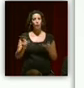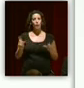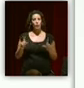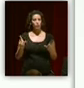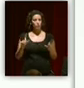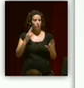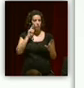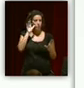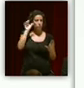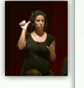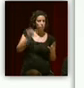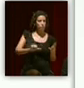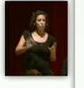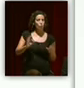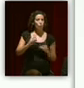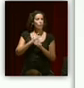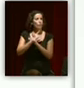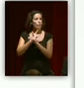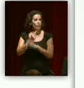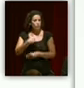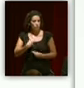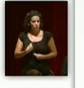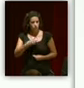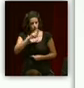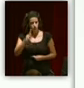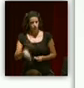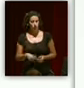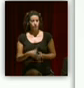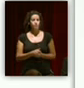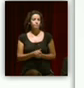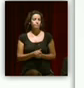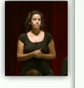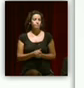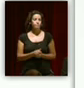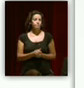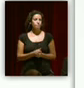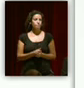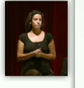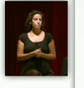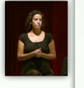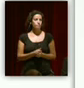could receive also audio description if I'm watching TV or playing a DVD at my own home.